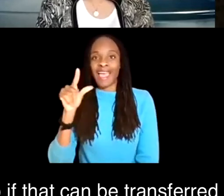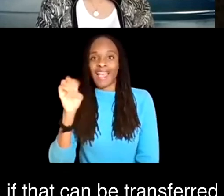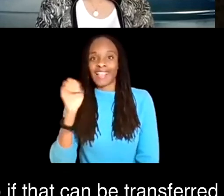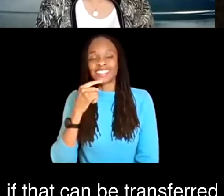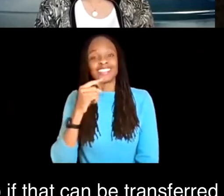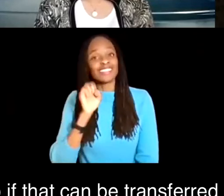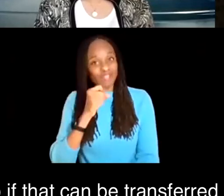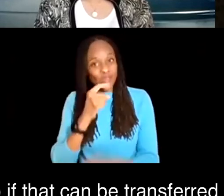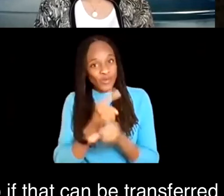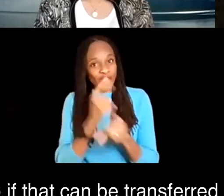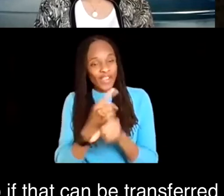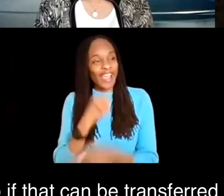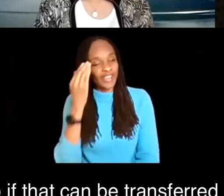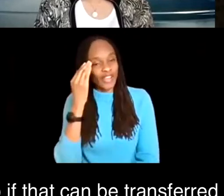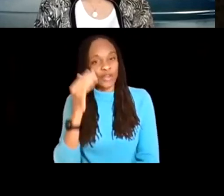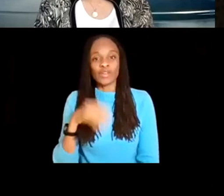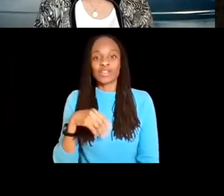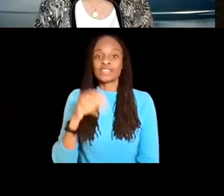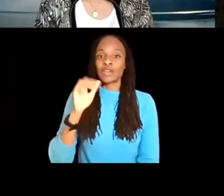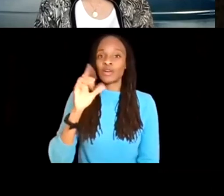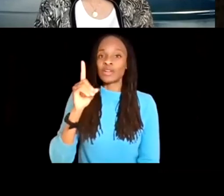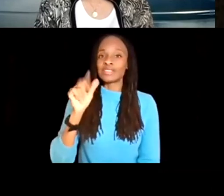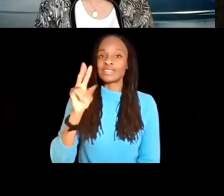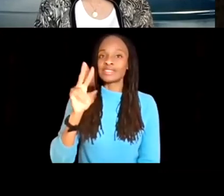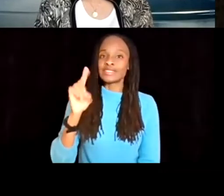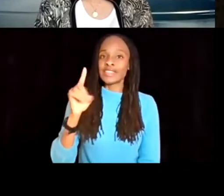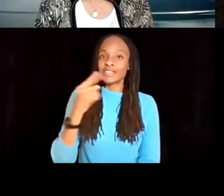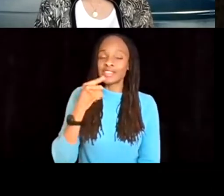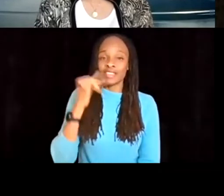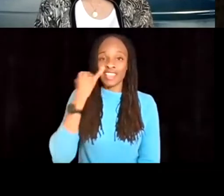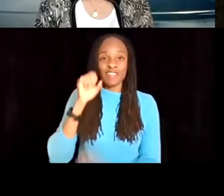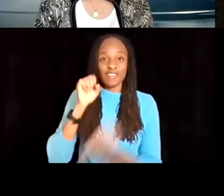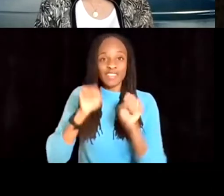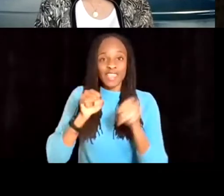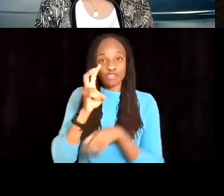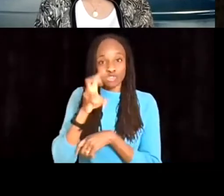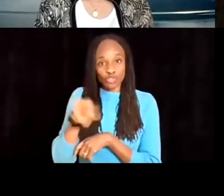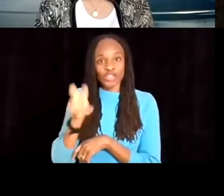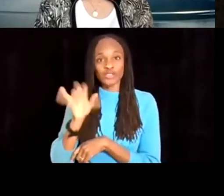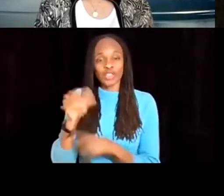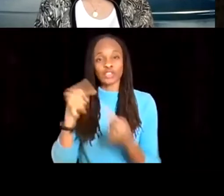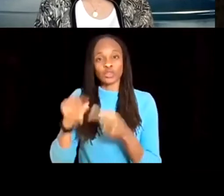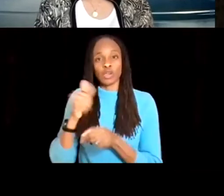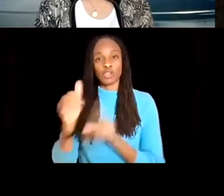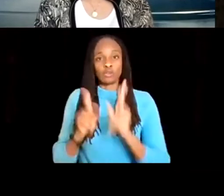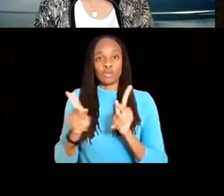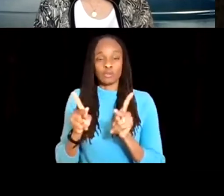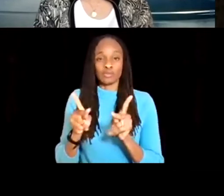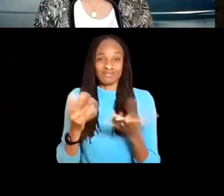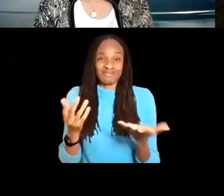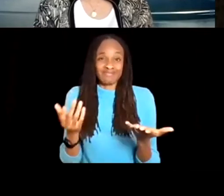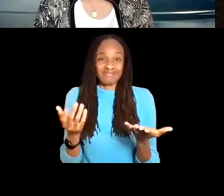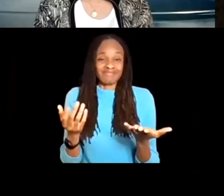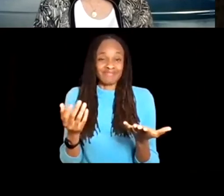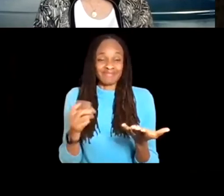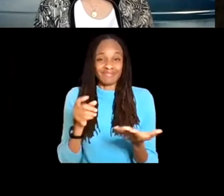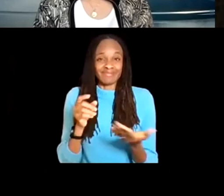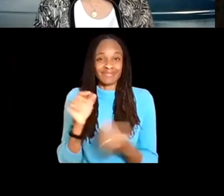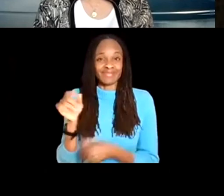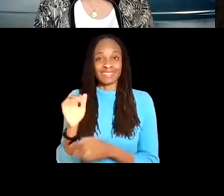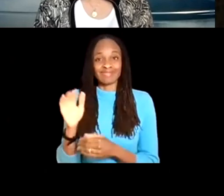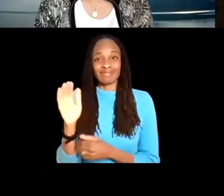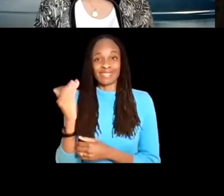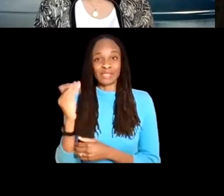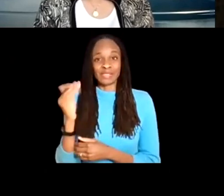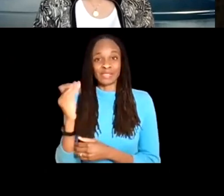if that can just be transferred to, you know, other folks, that's, you know, yeah, seems like an easy switch.